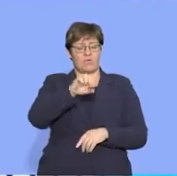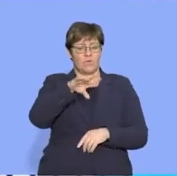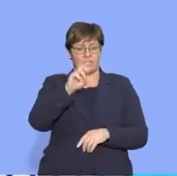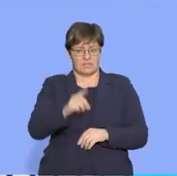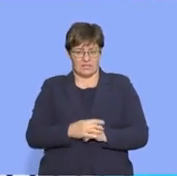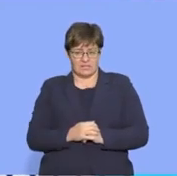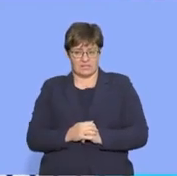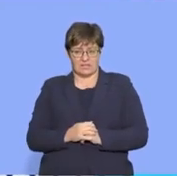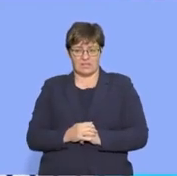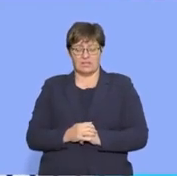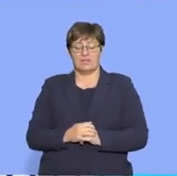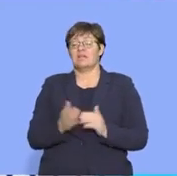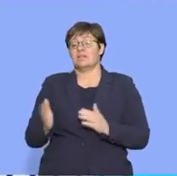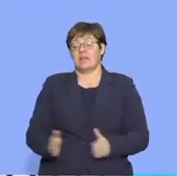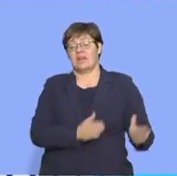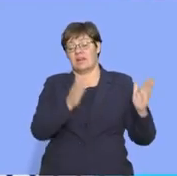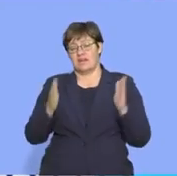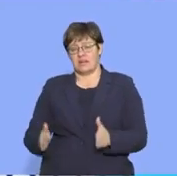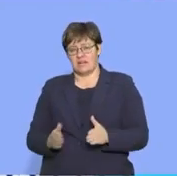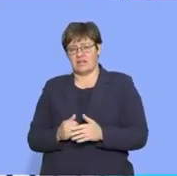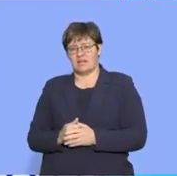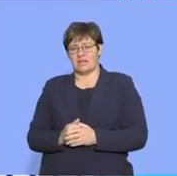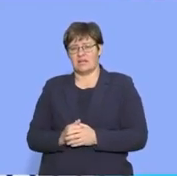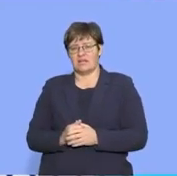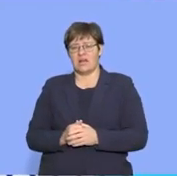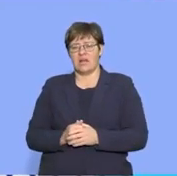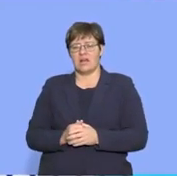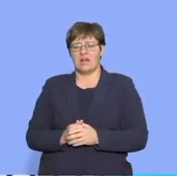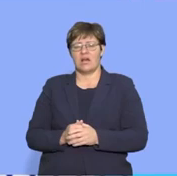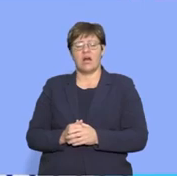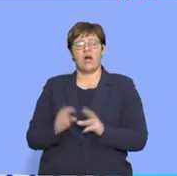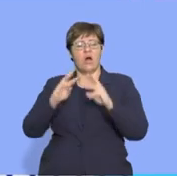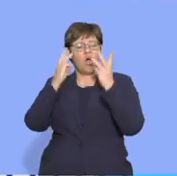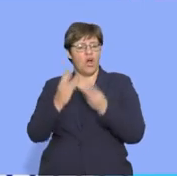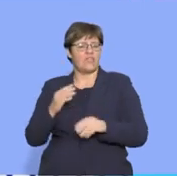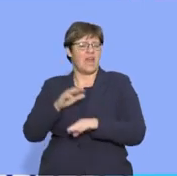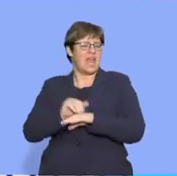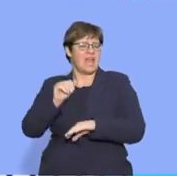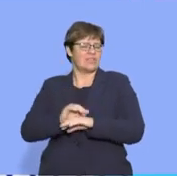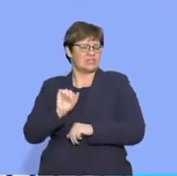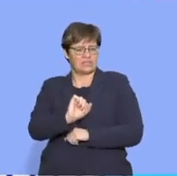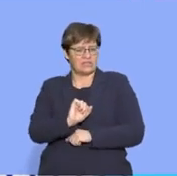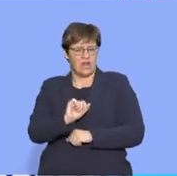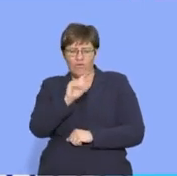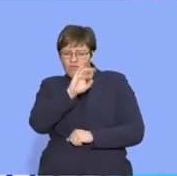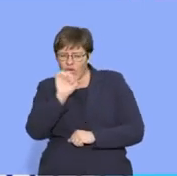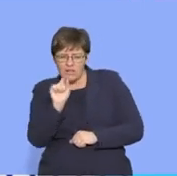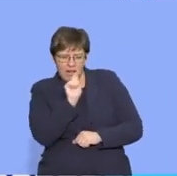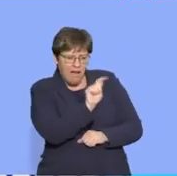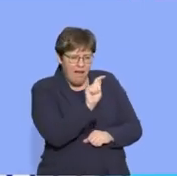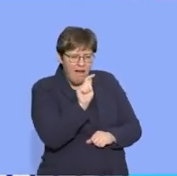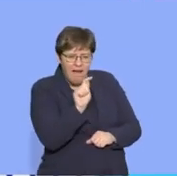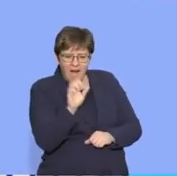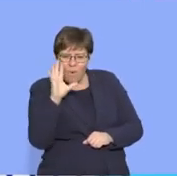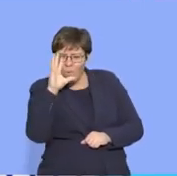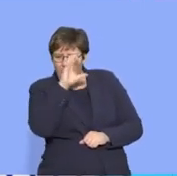into eras and periods. And then we're going to have a look at the ages of the Earth. Some of the